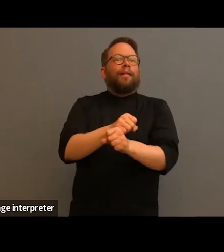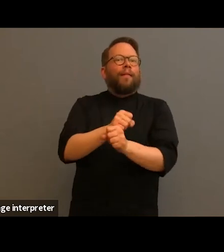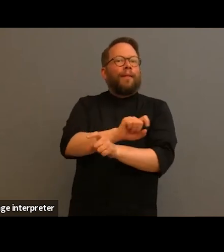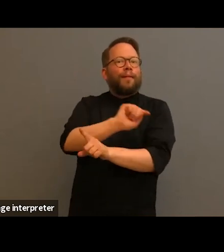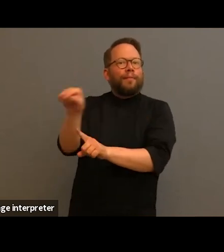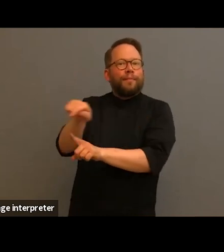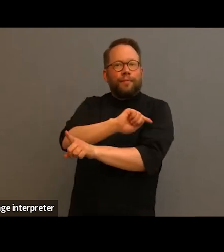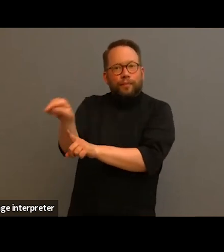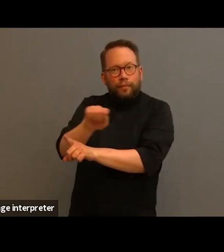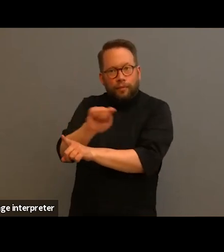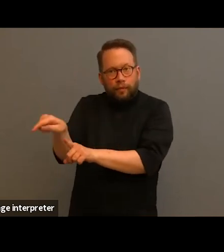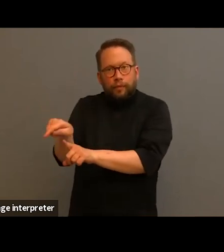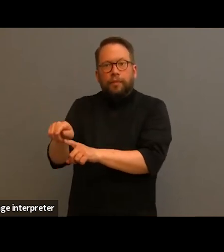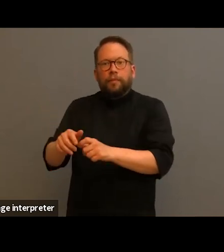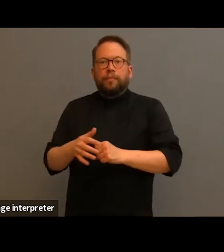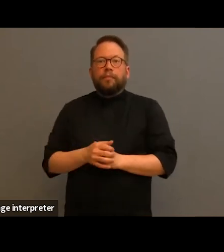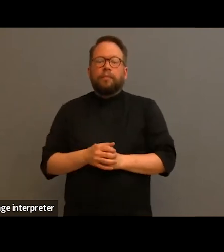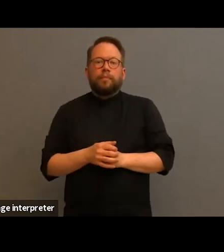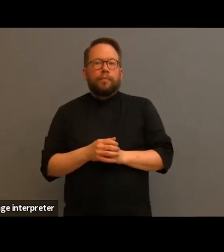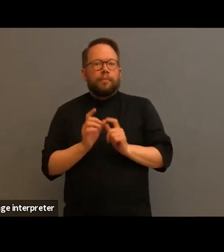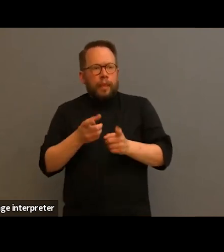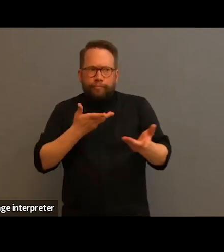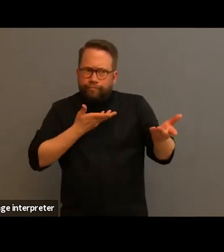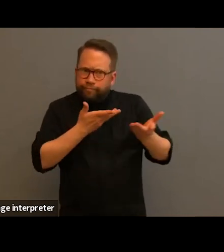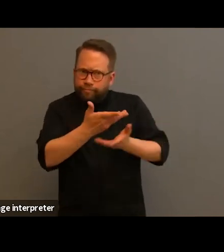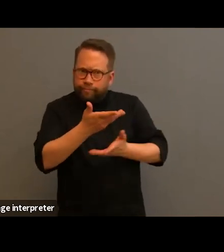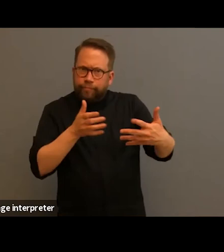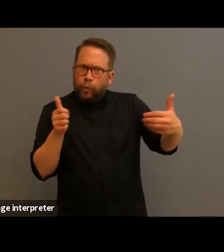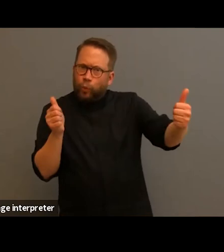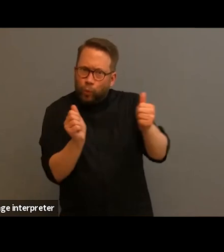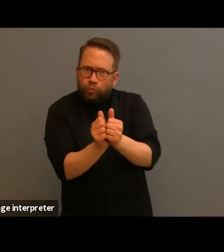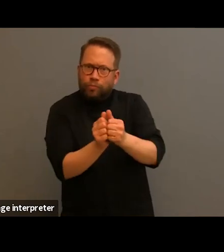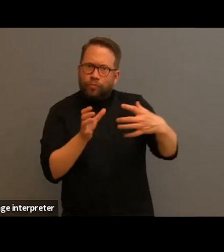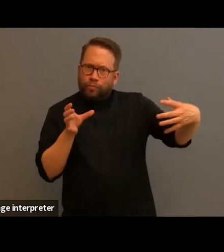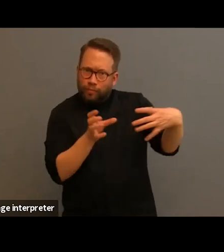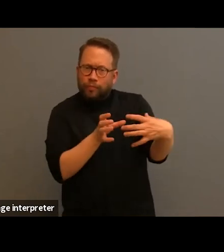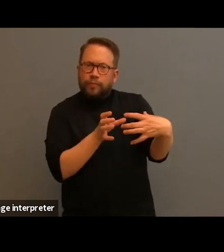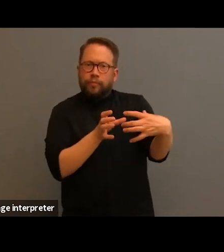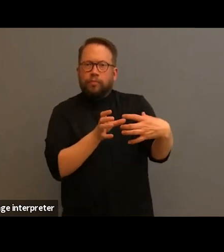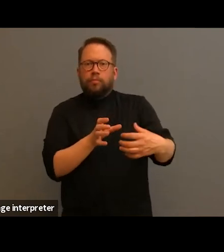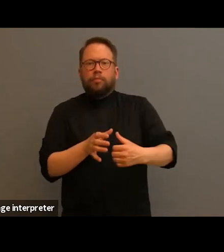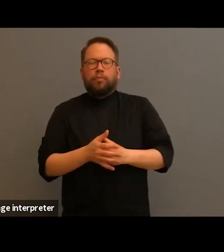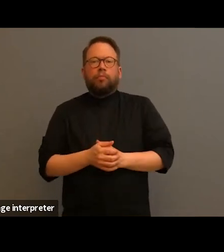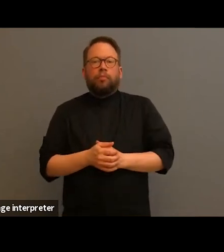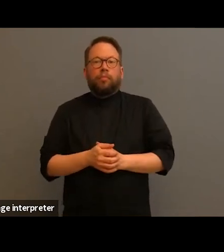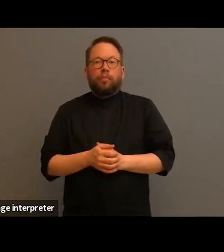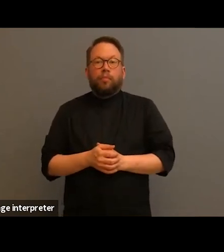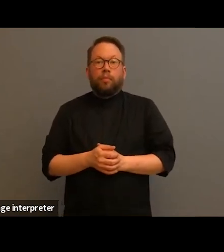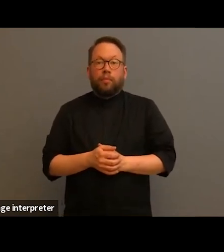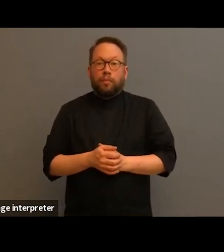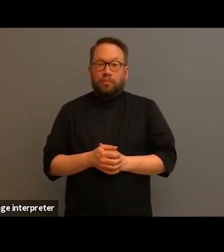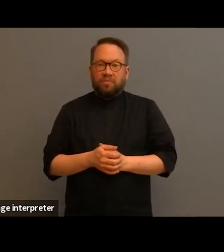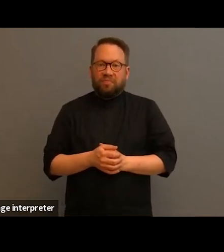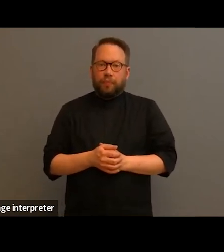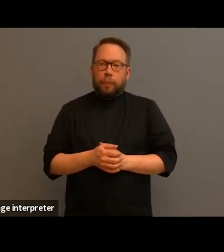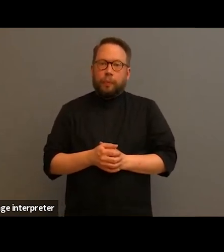more with the committee members and others on this. We appreciate states' commitments on to reach